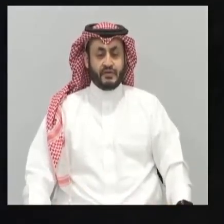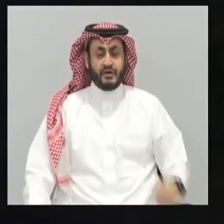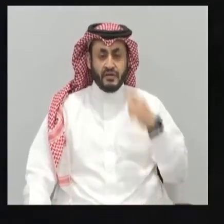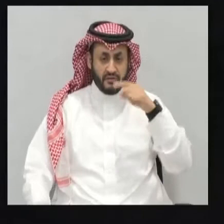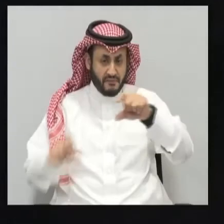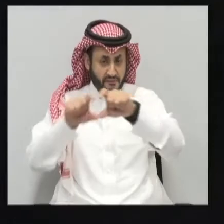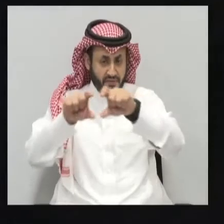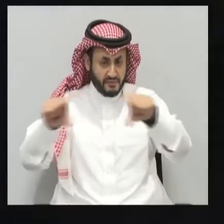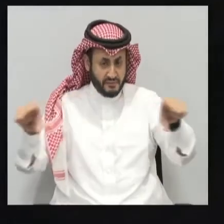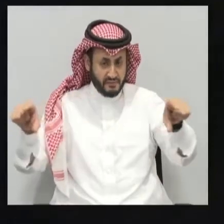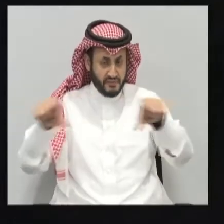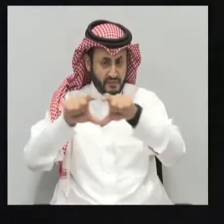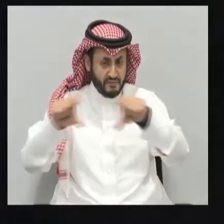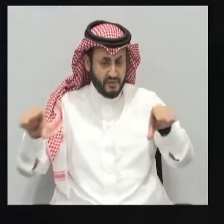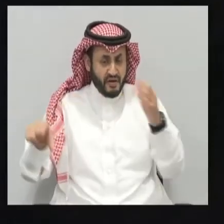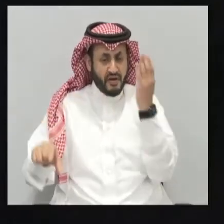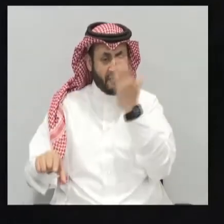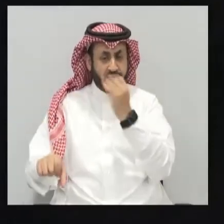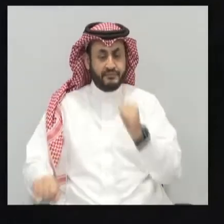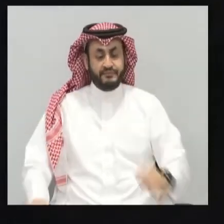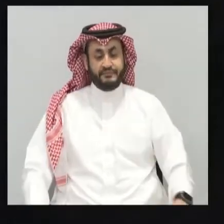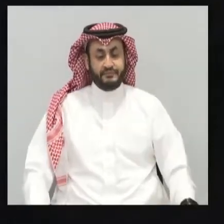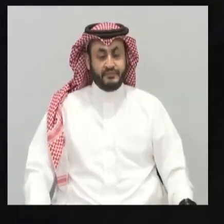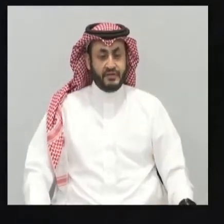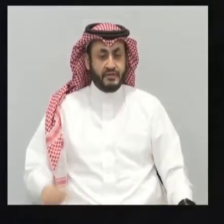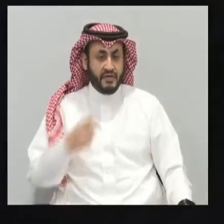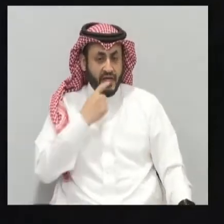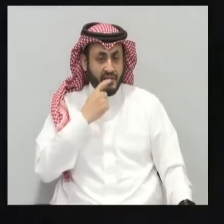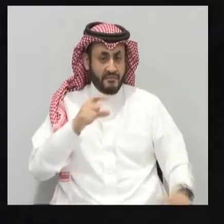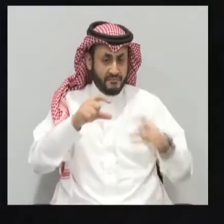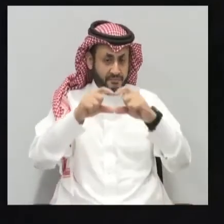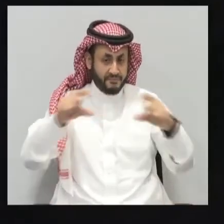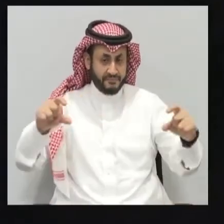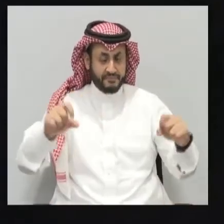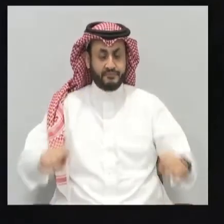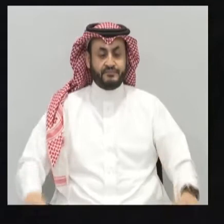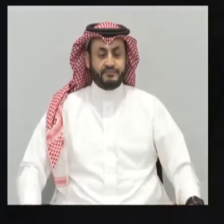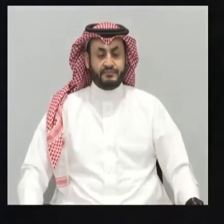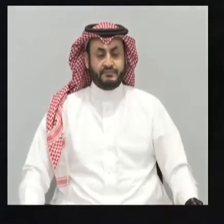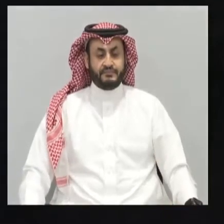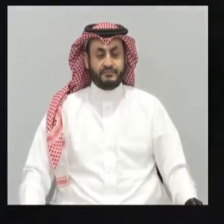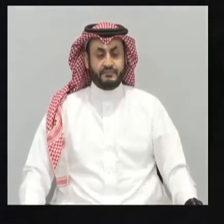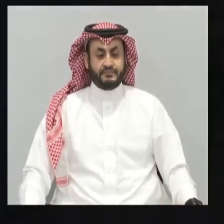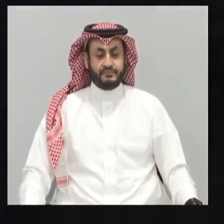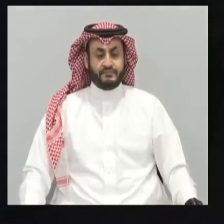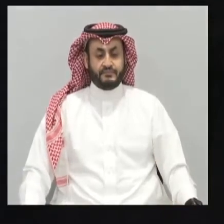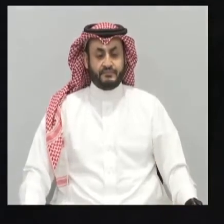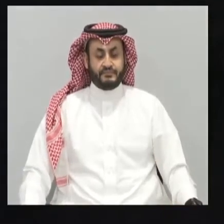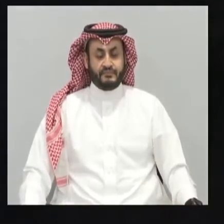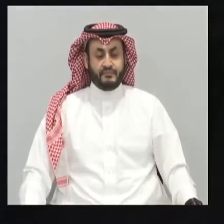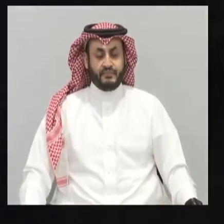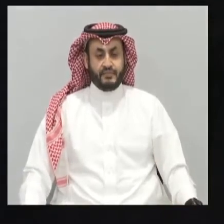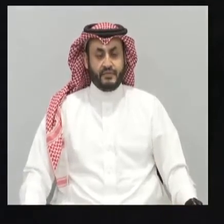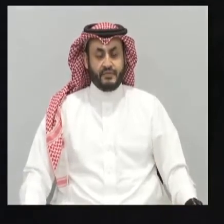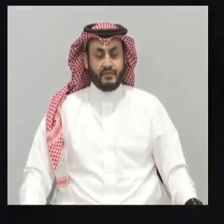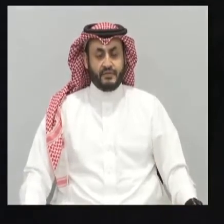title of this reading text. Now, from taking a look at the pictures, looks like the text is going to talk about some